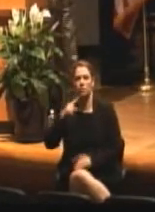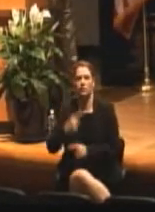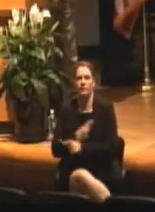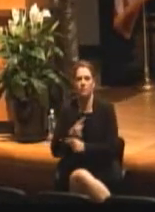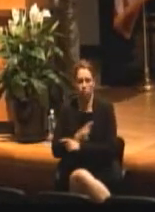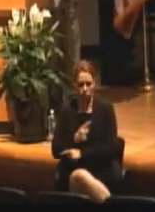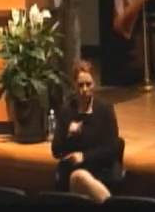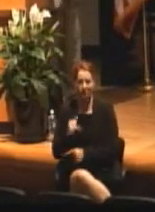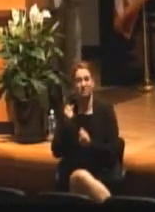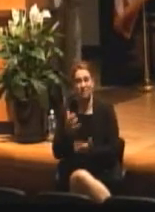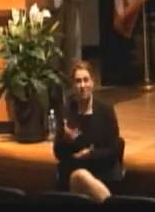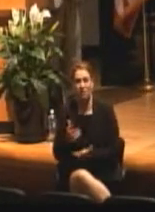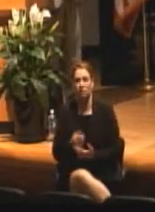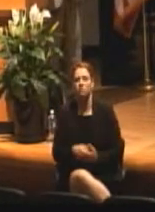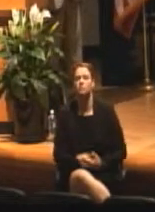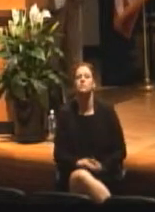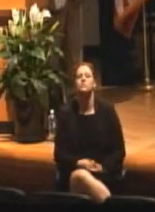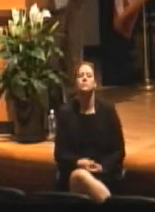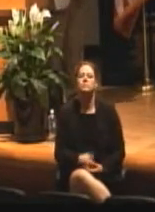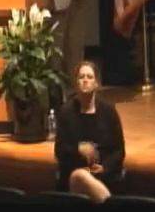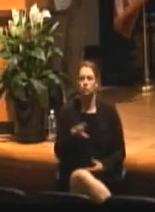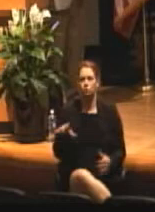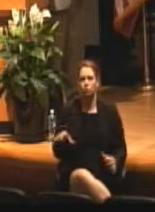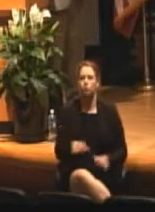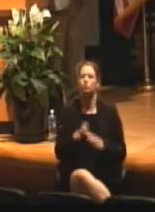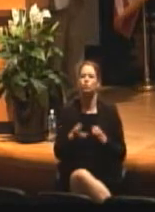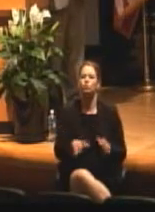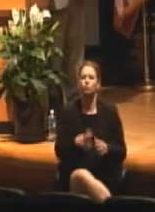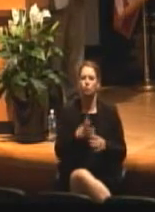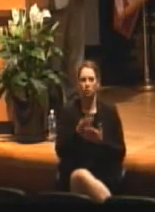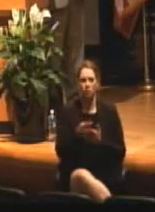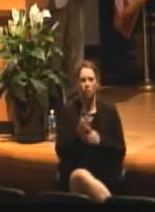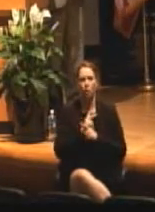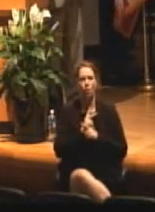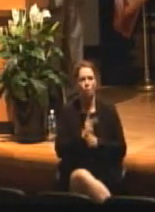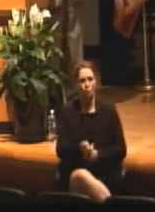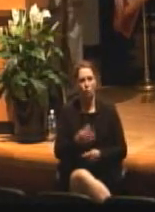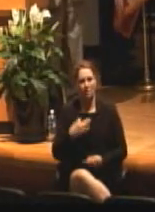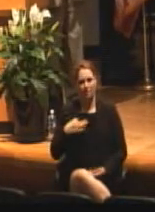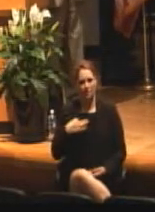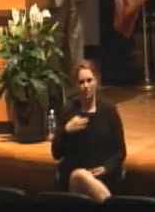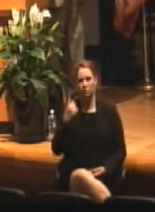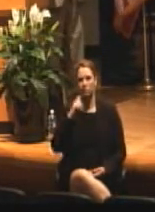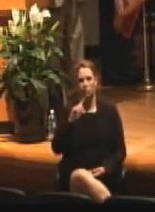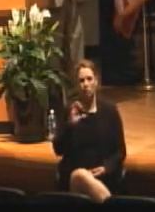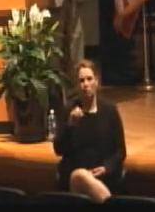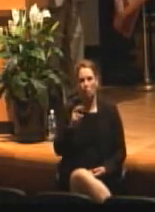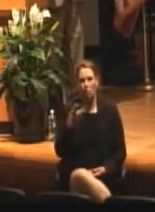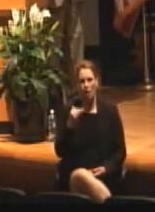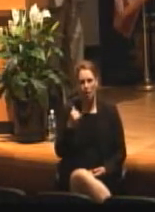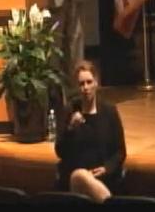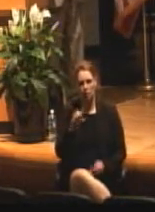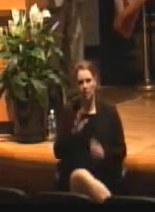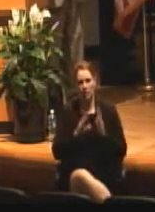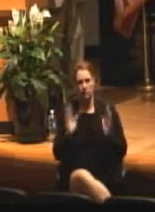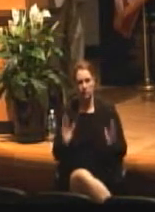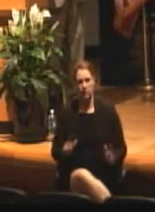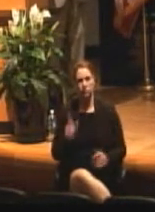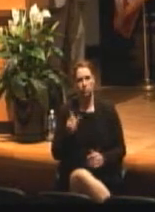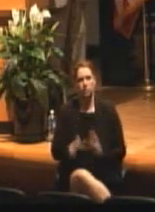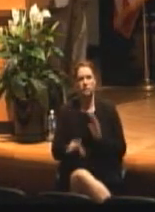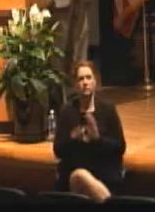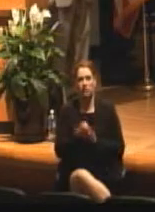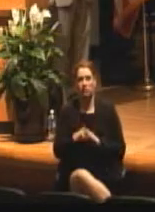little bit of a loan application for Ohio Housing. You'll need to find a lender who